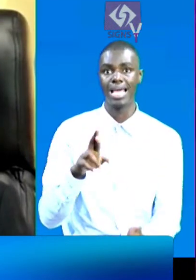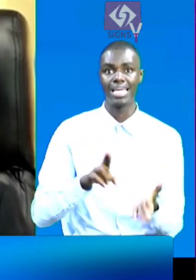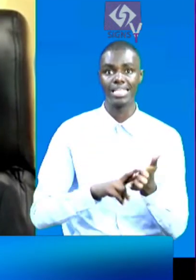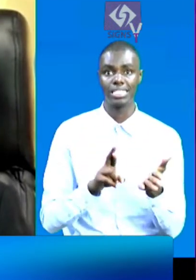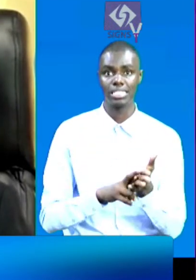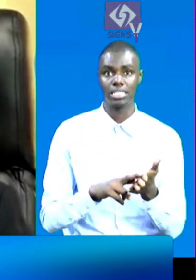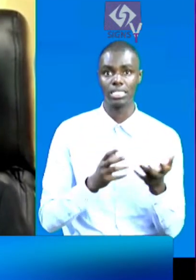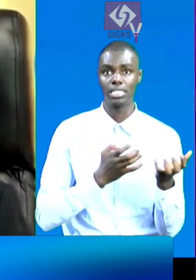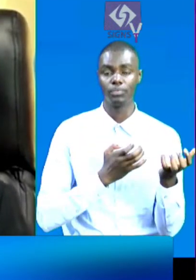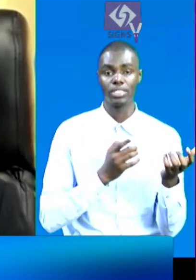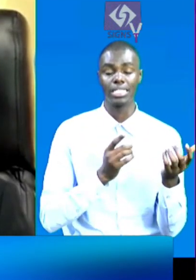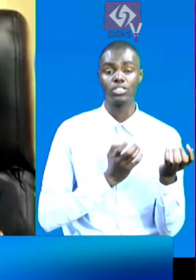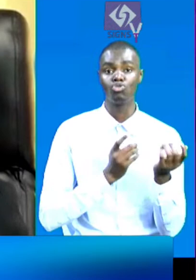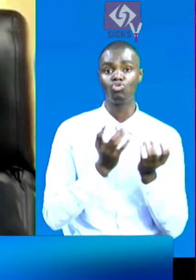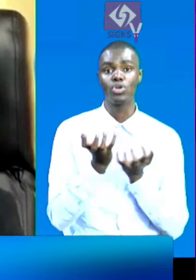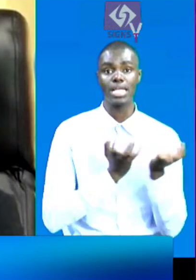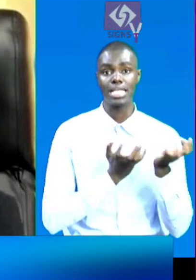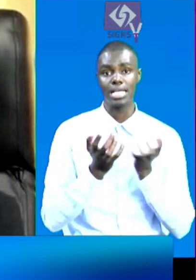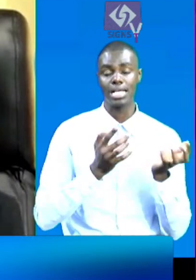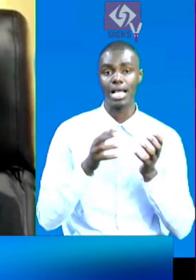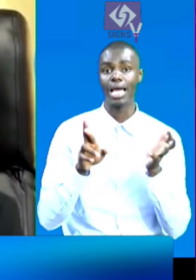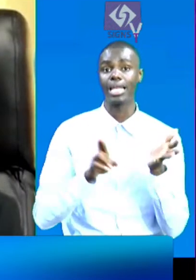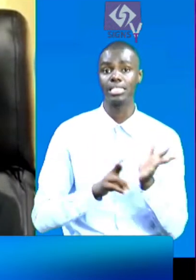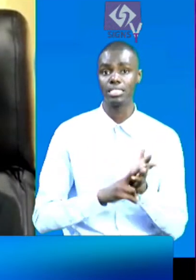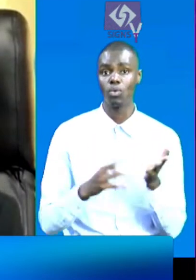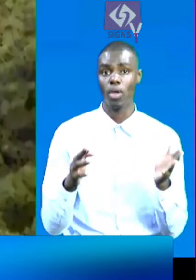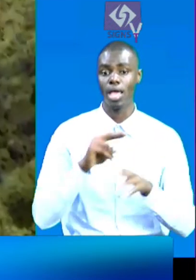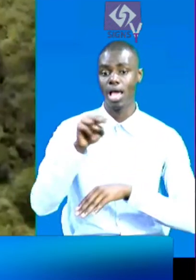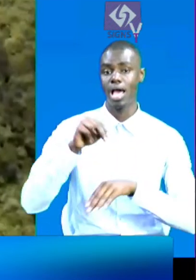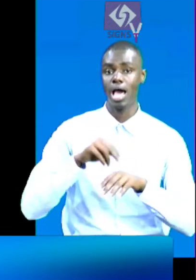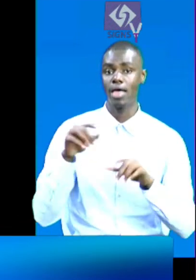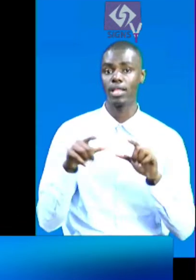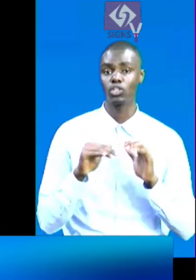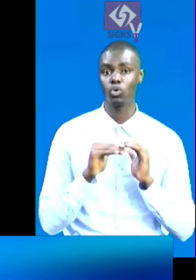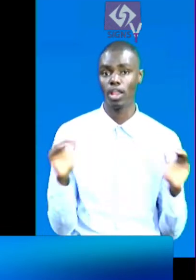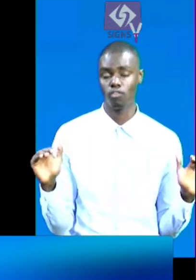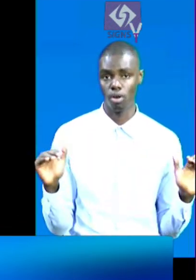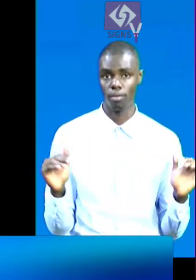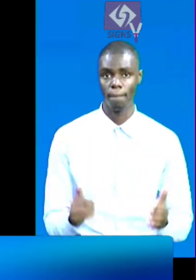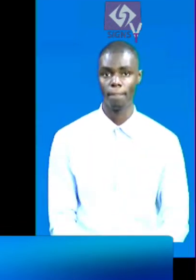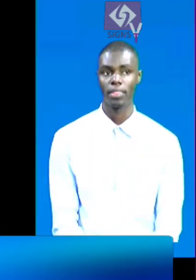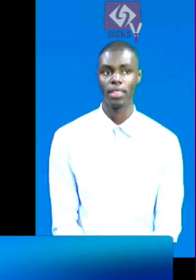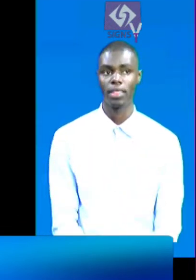carbon trading registry at the national level.